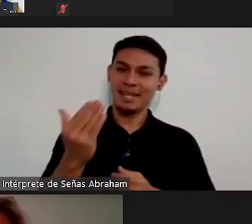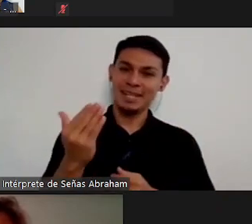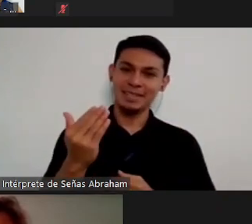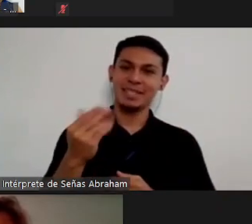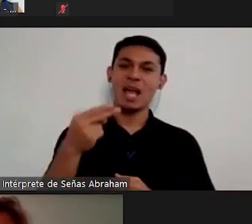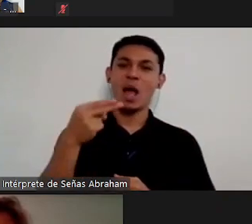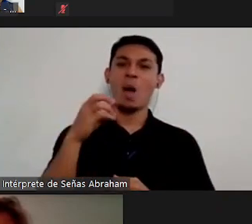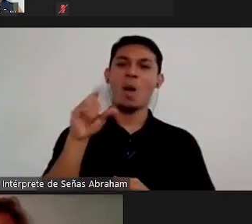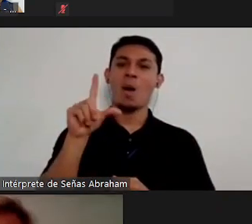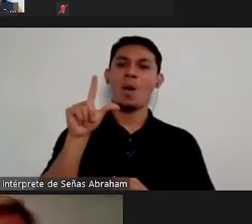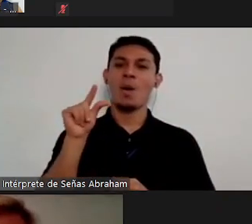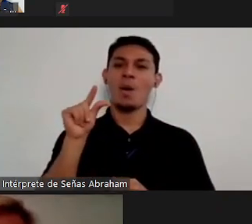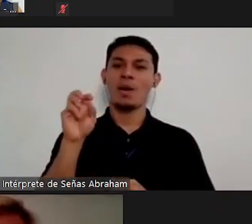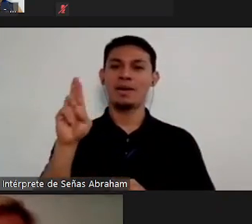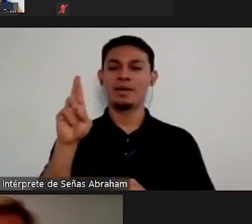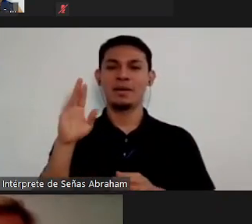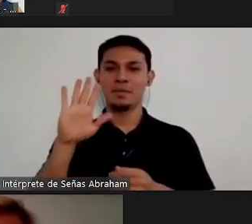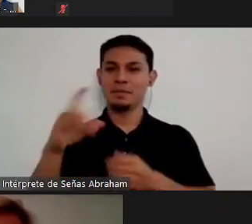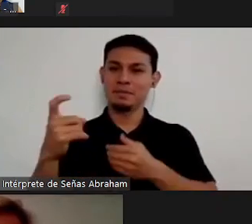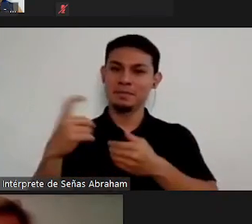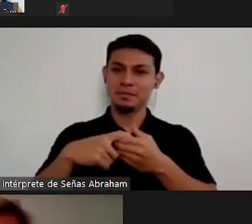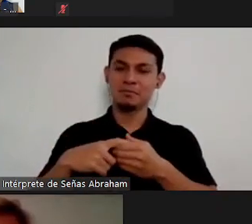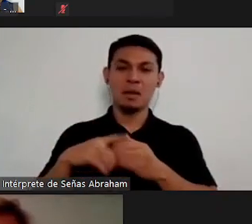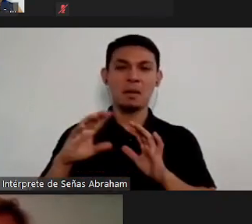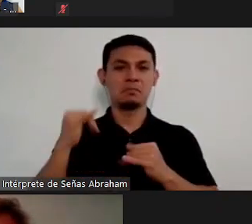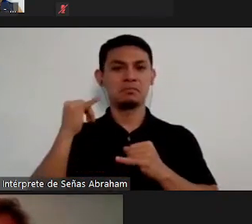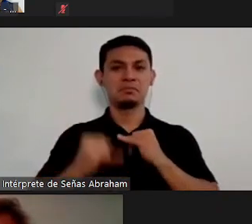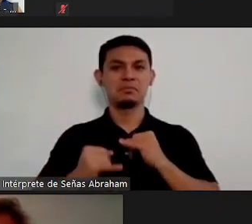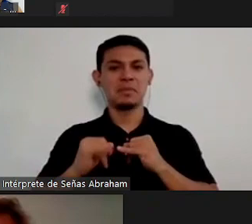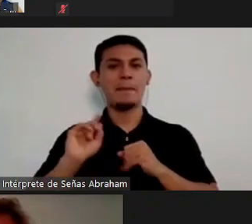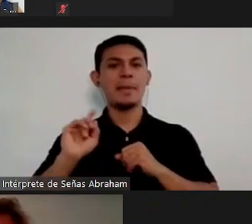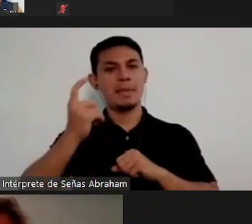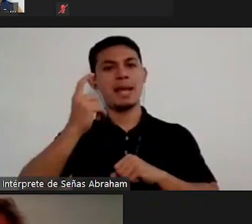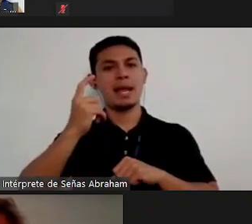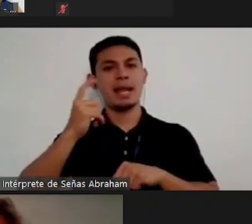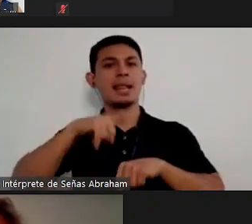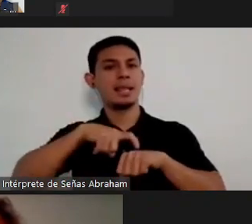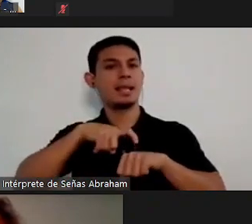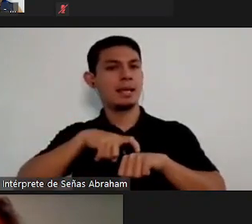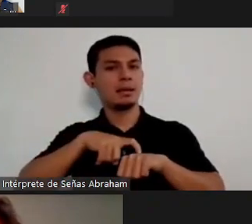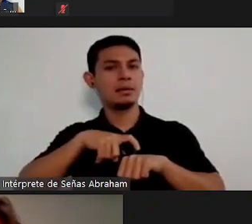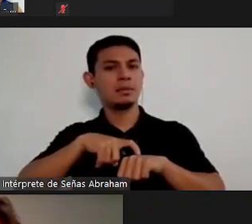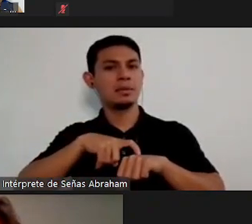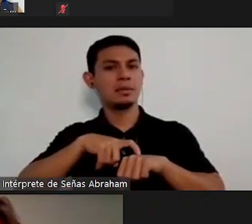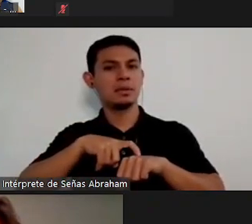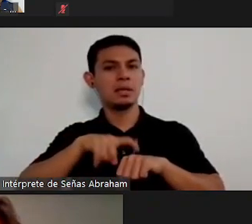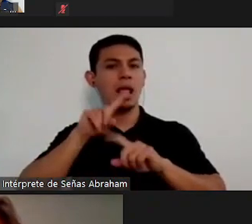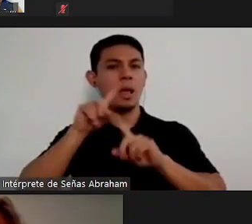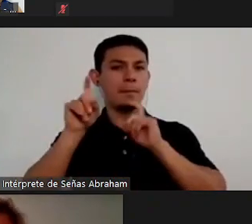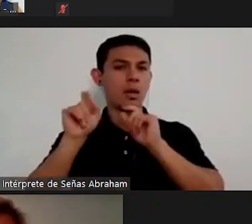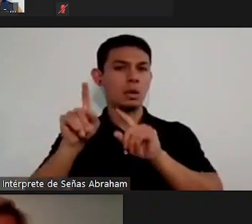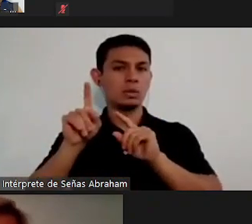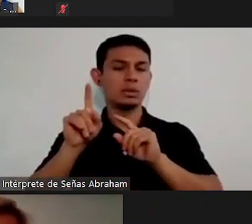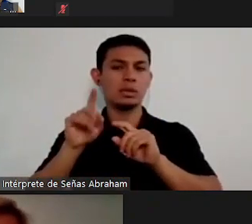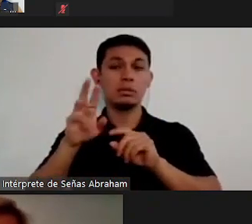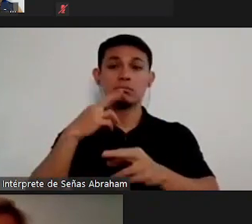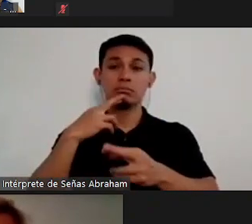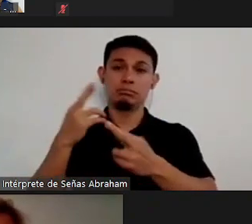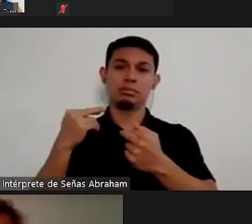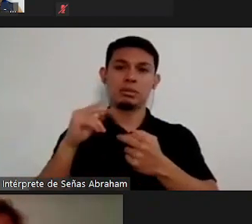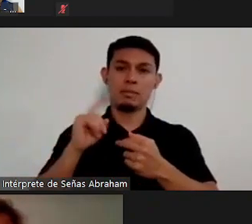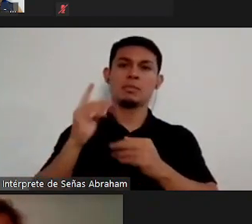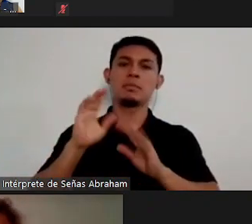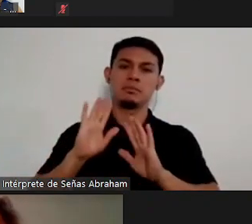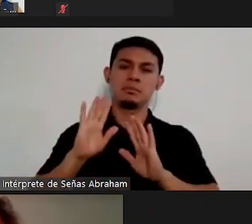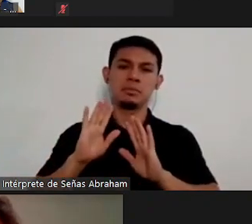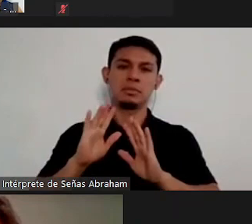very much older for your participation and with this we conclude this first round of a q a